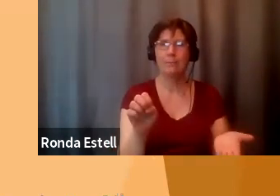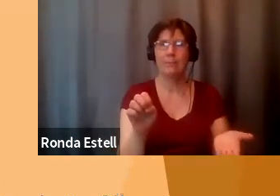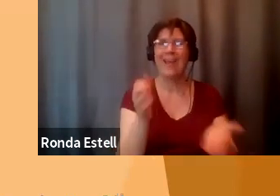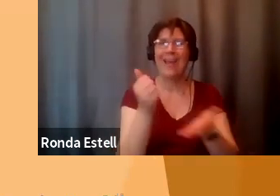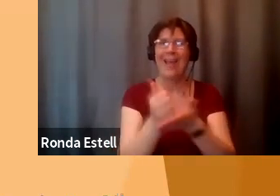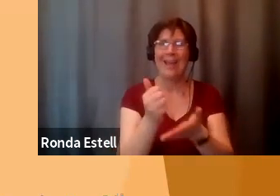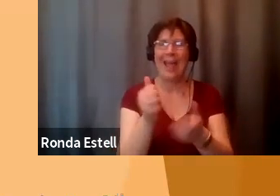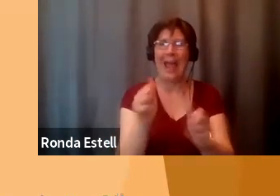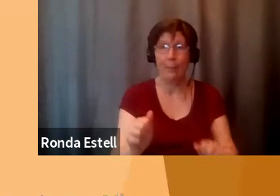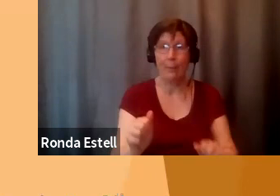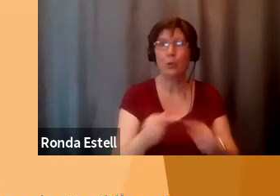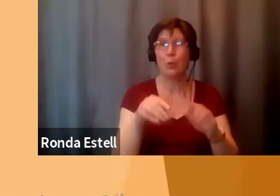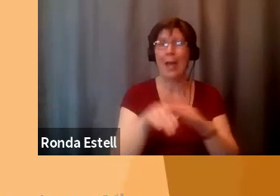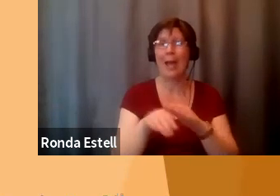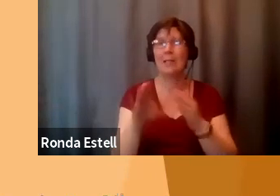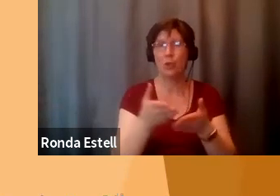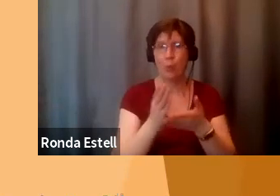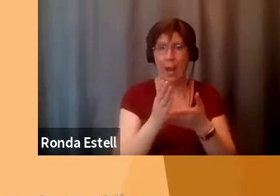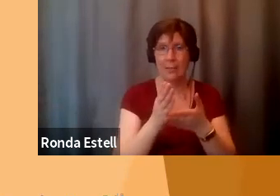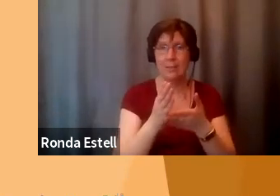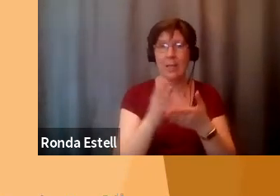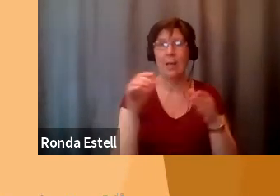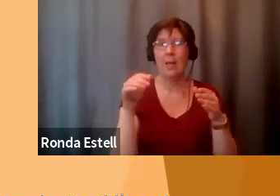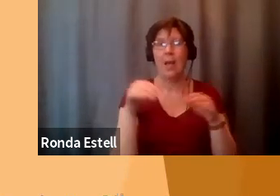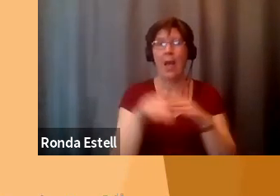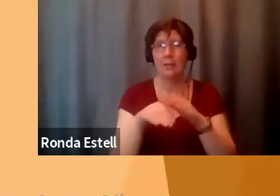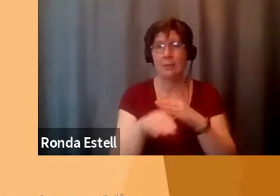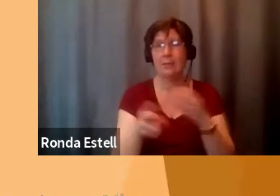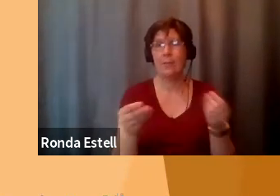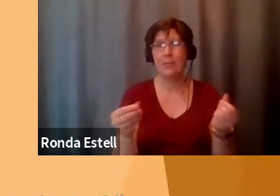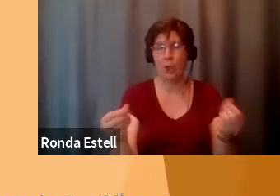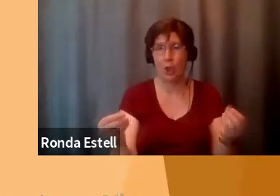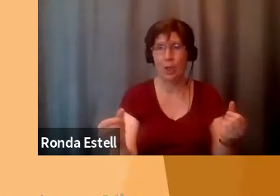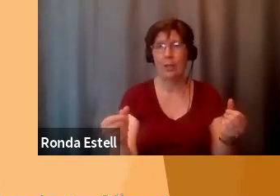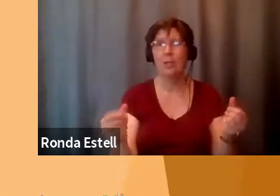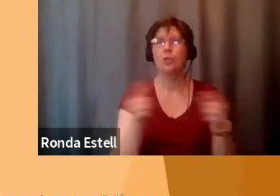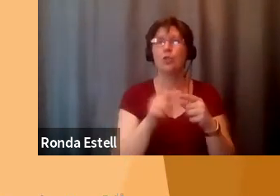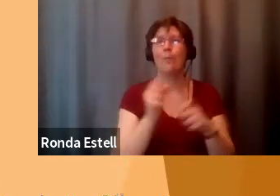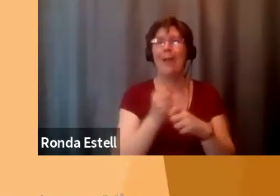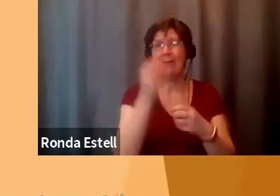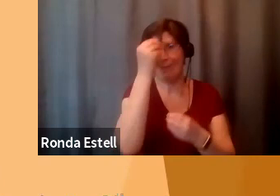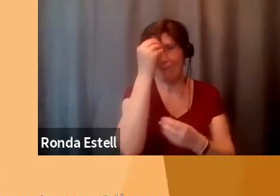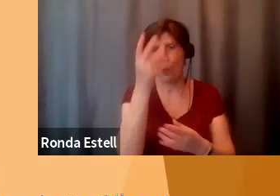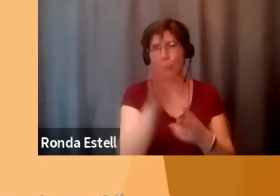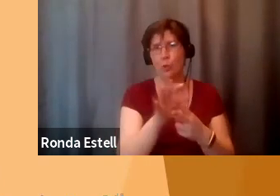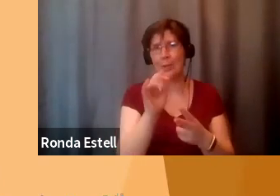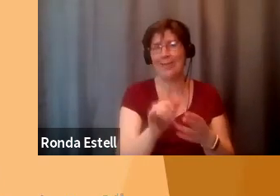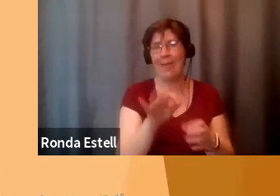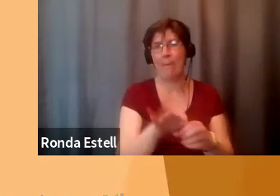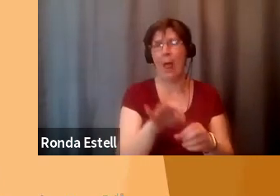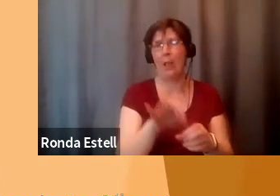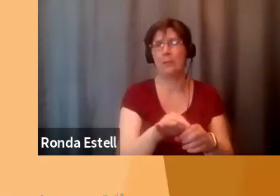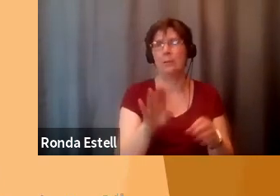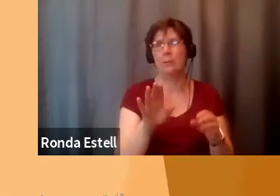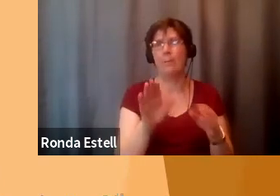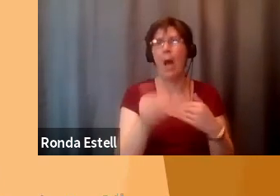able to access your rights, access the material in order to make an informed choice at that ballot box. And